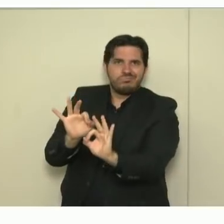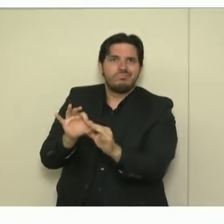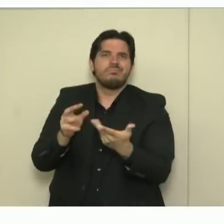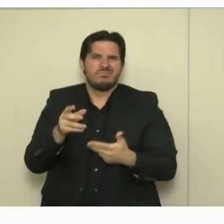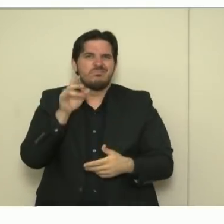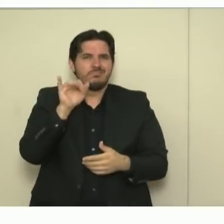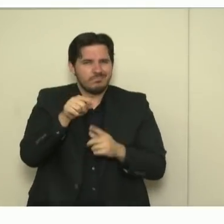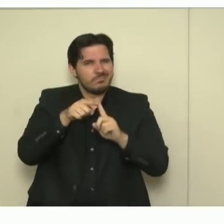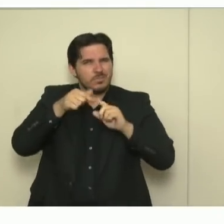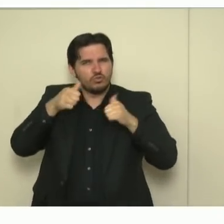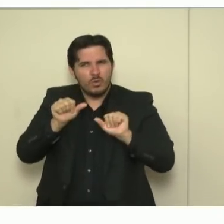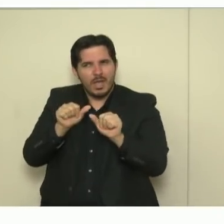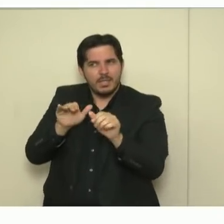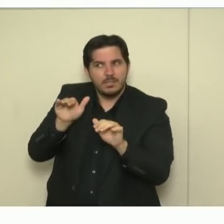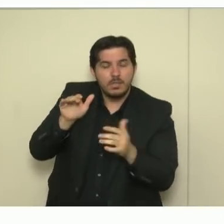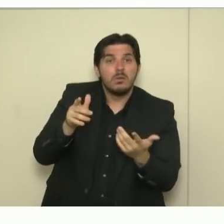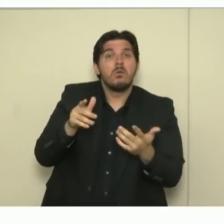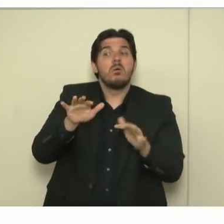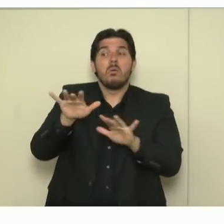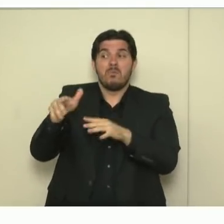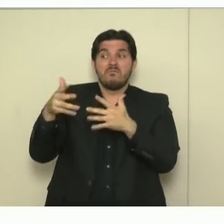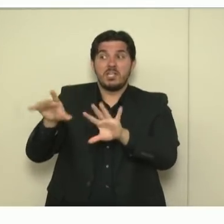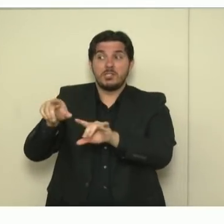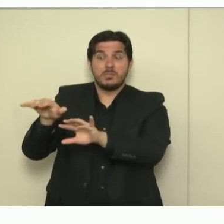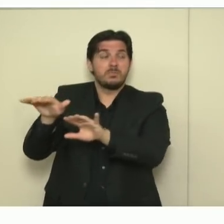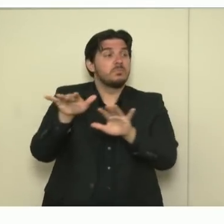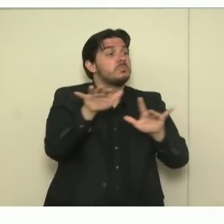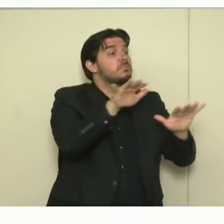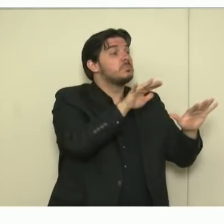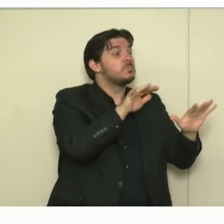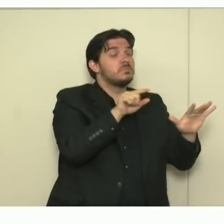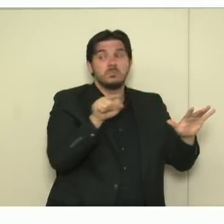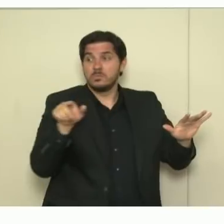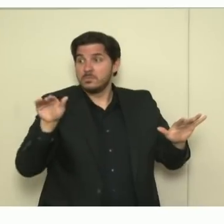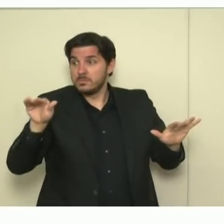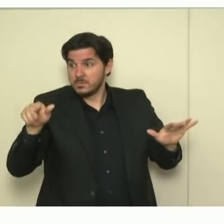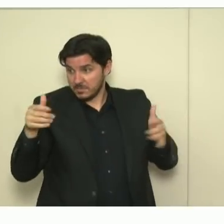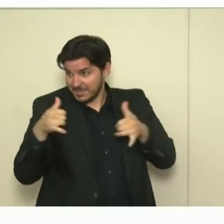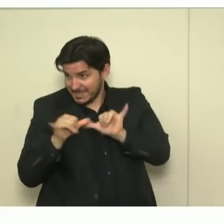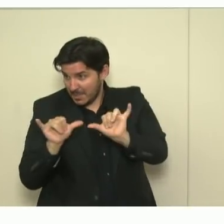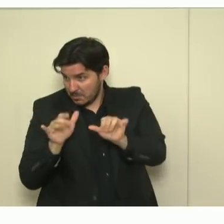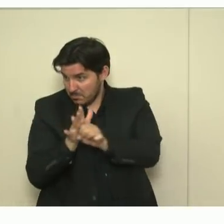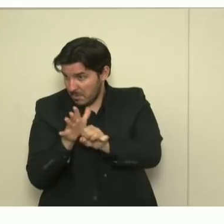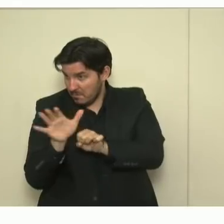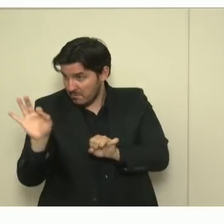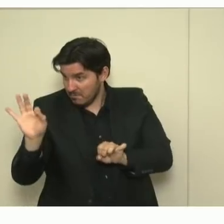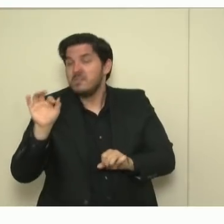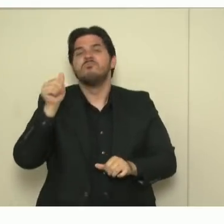provide follow-up enforcement where necessary to make sure that all of our students are taken care of.